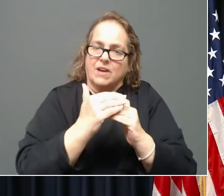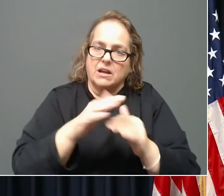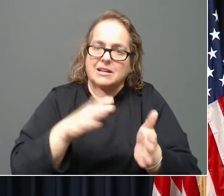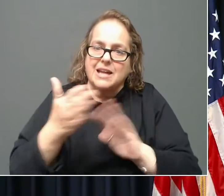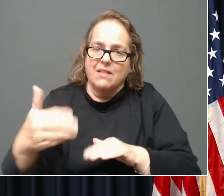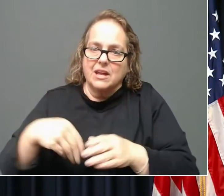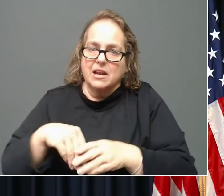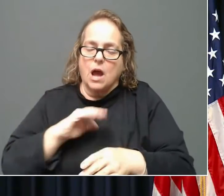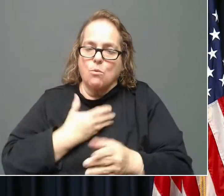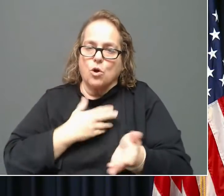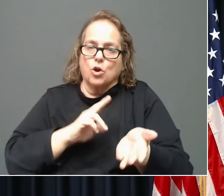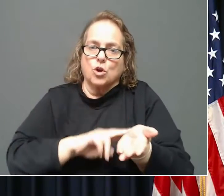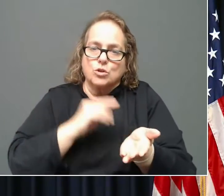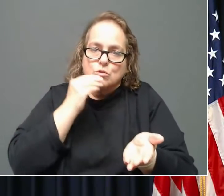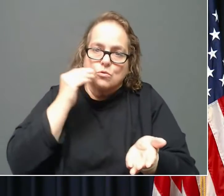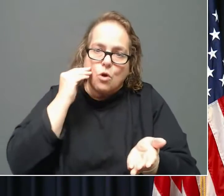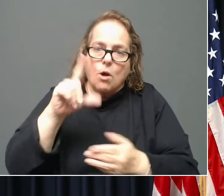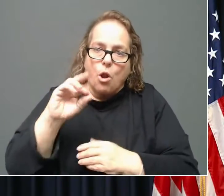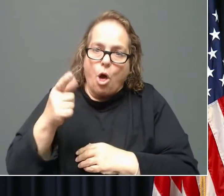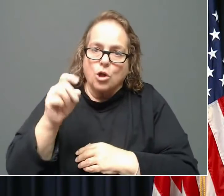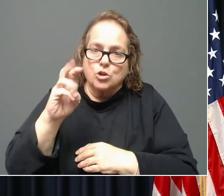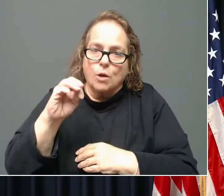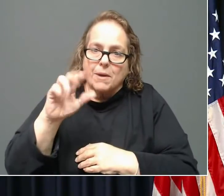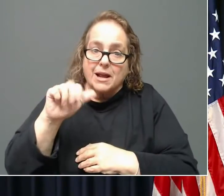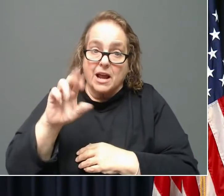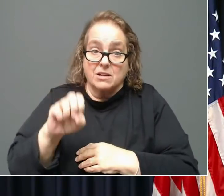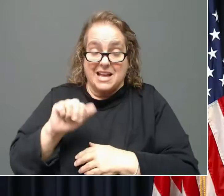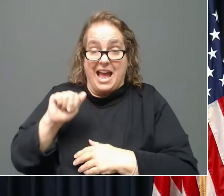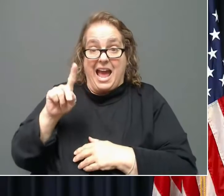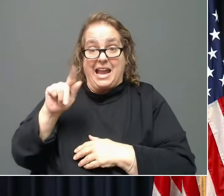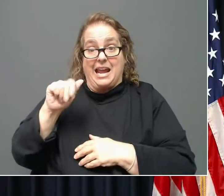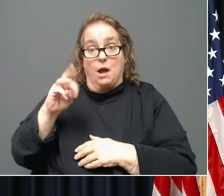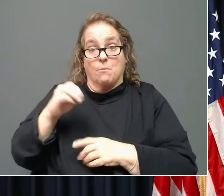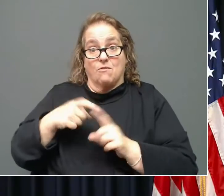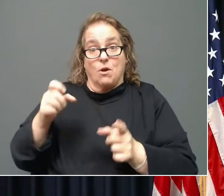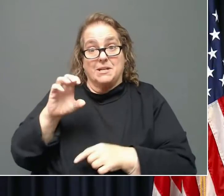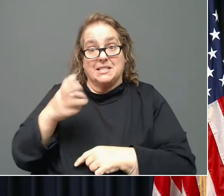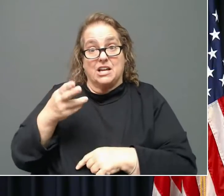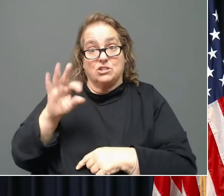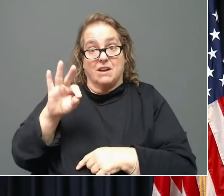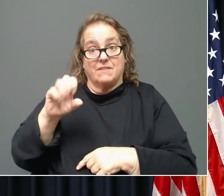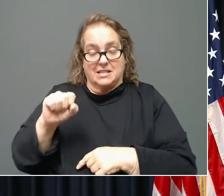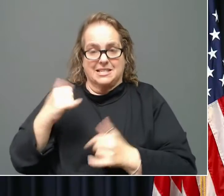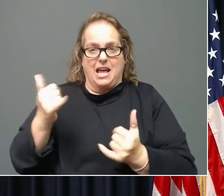that program wrapping up, we have Adam Mather from CHFS.